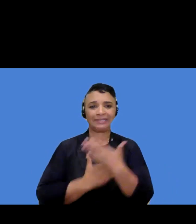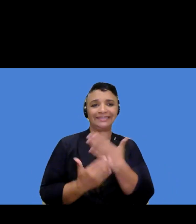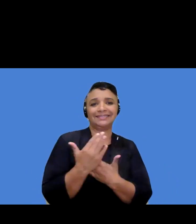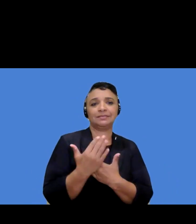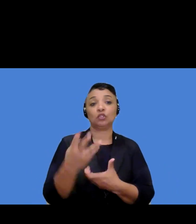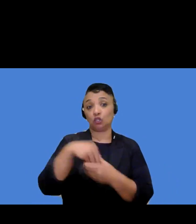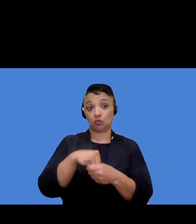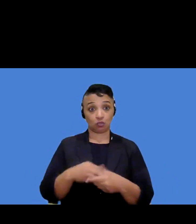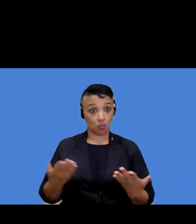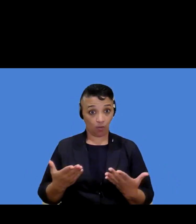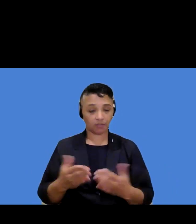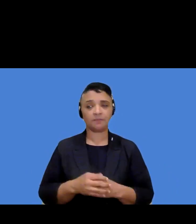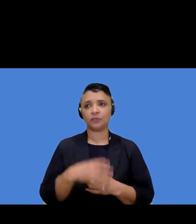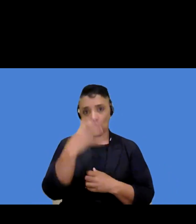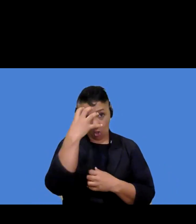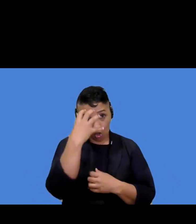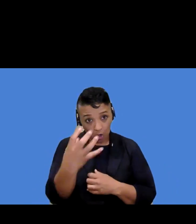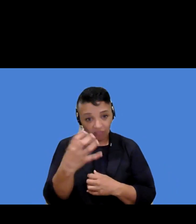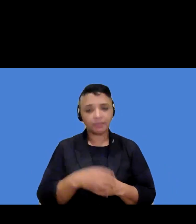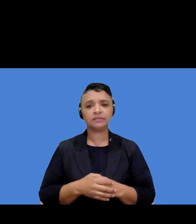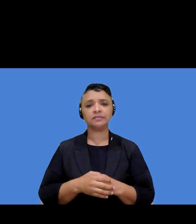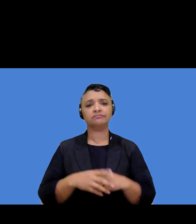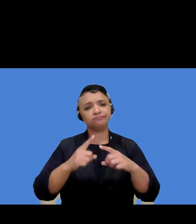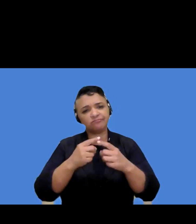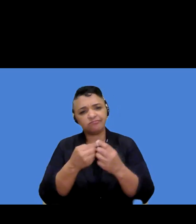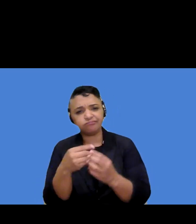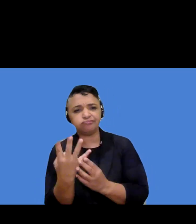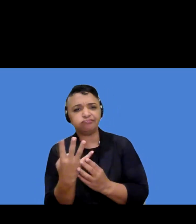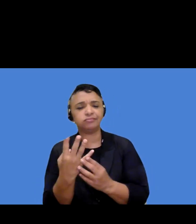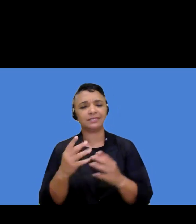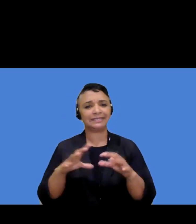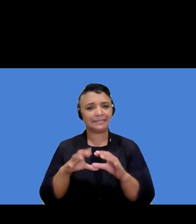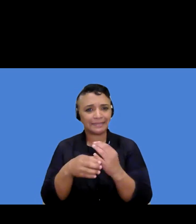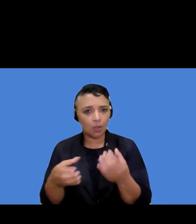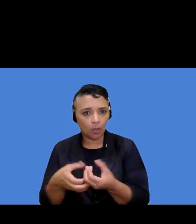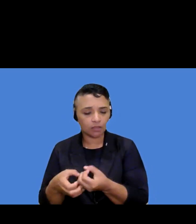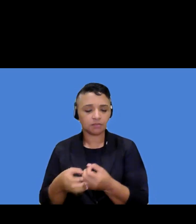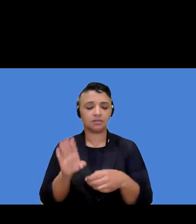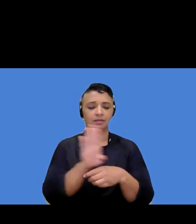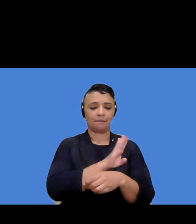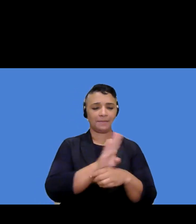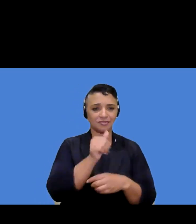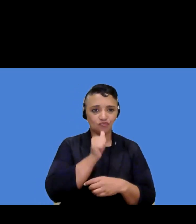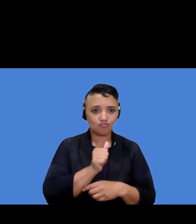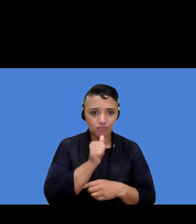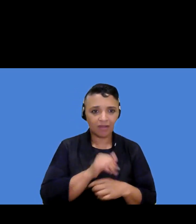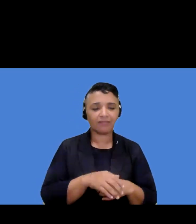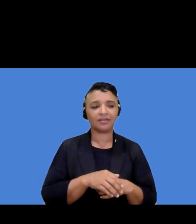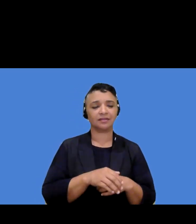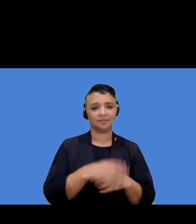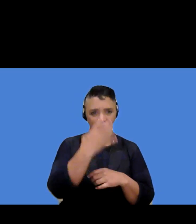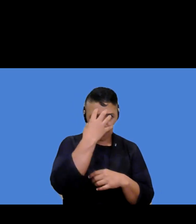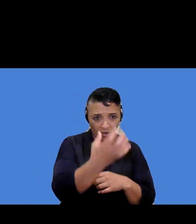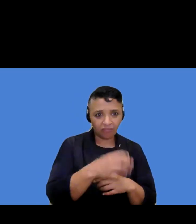governments, multi-stakeholder agencies, private sectors and public sectors, academia, civil